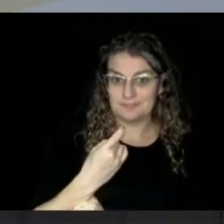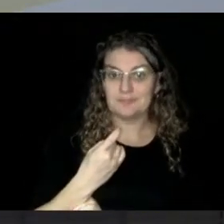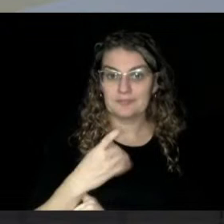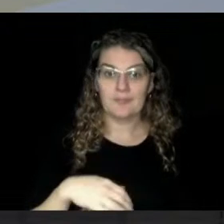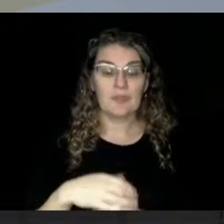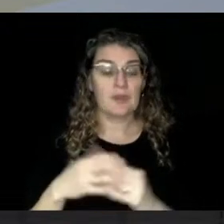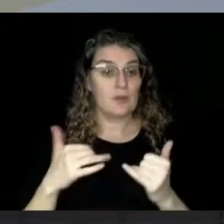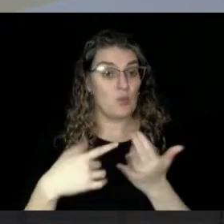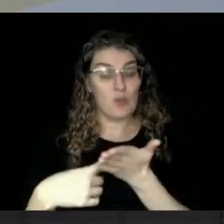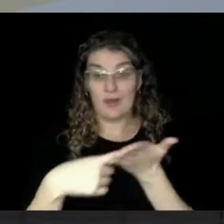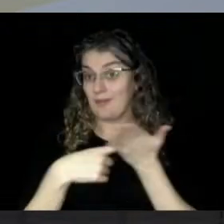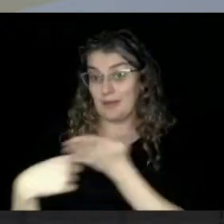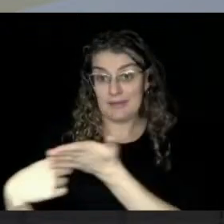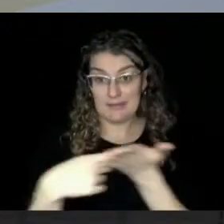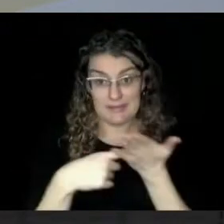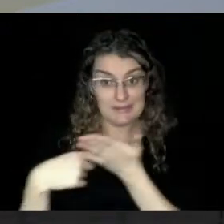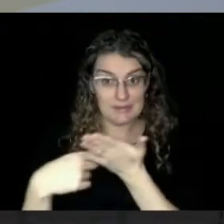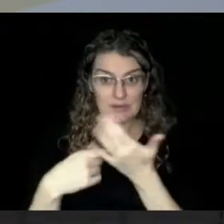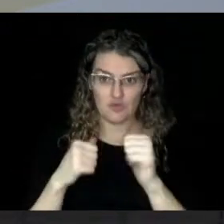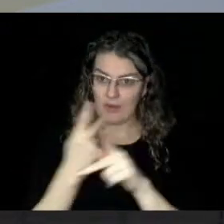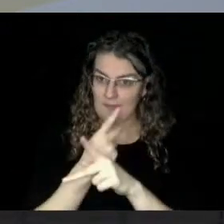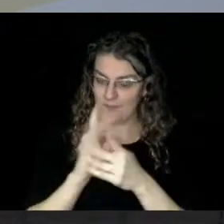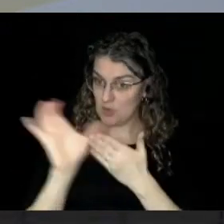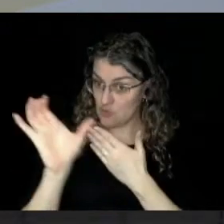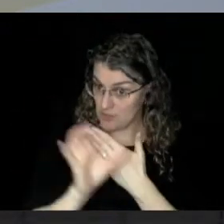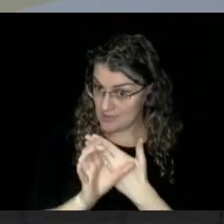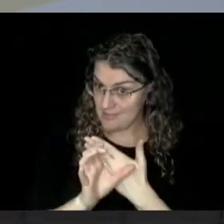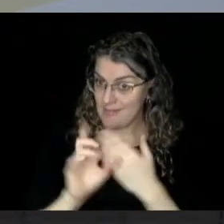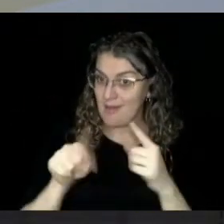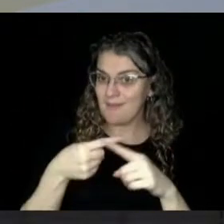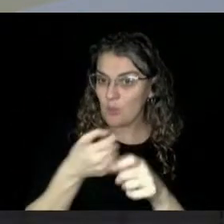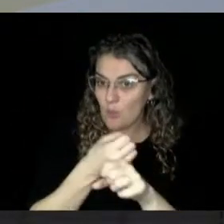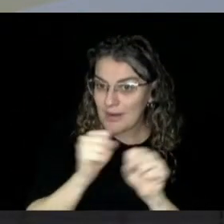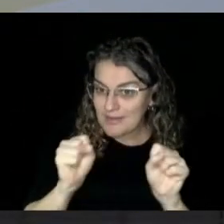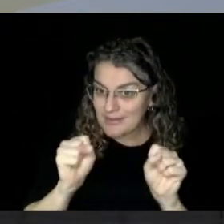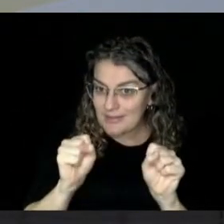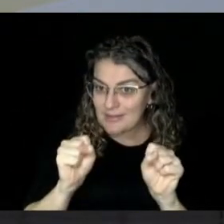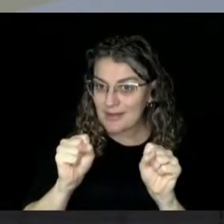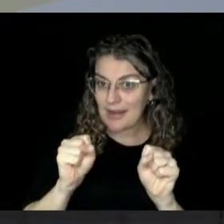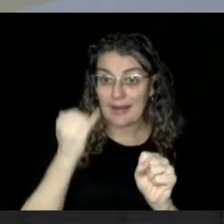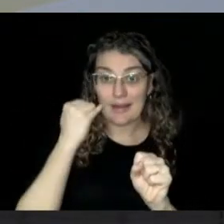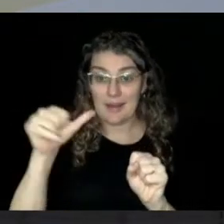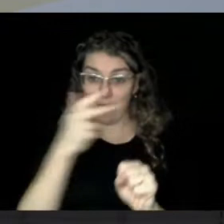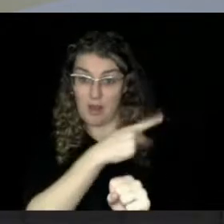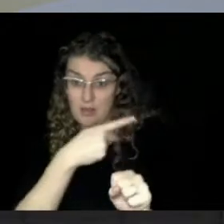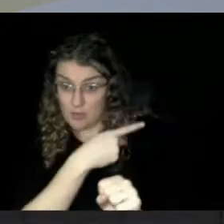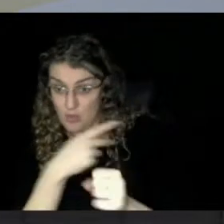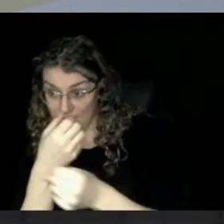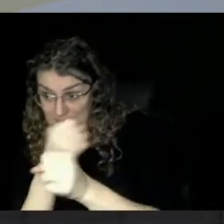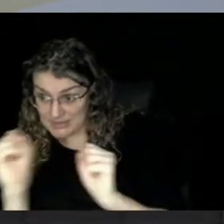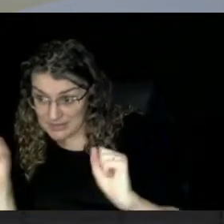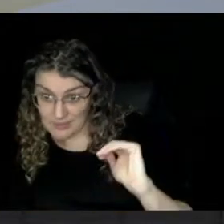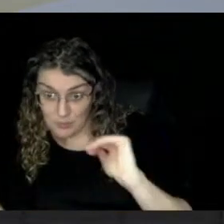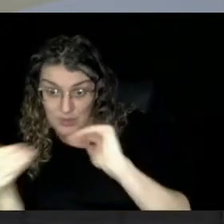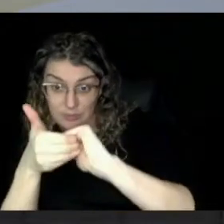to look at the criteria that we would like to see in our neighboring provinces, in particular in the maritime